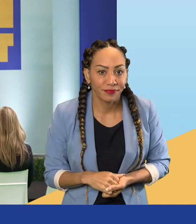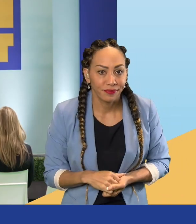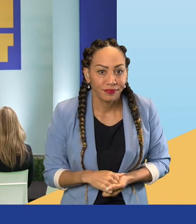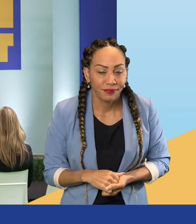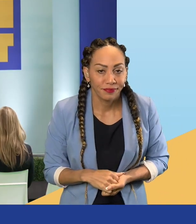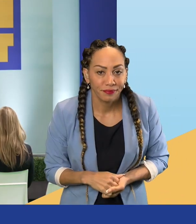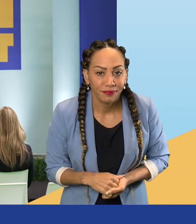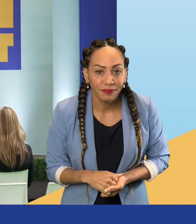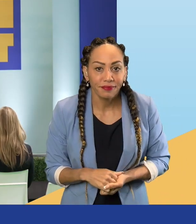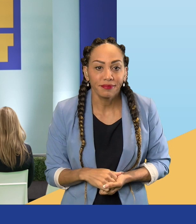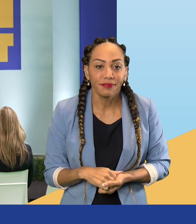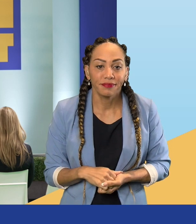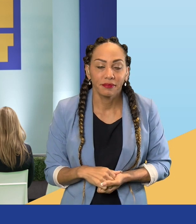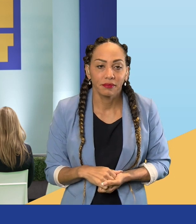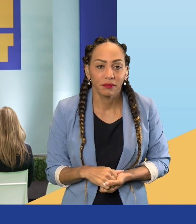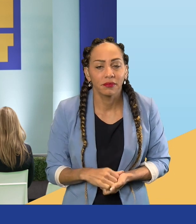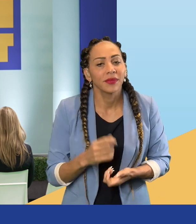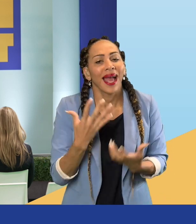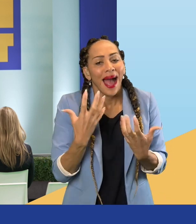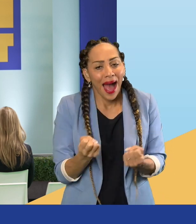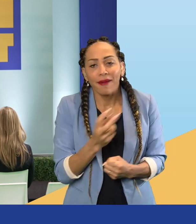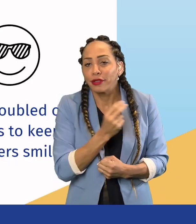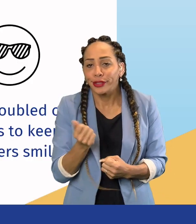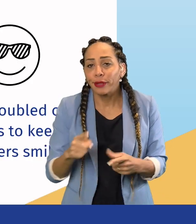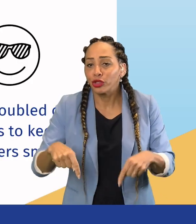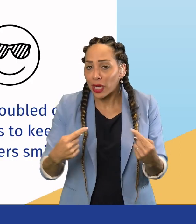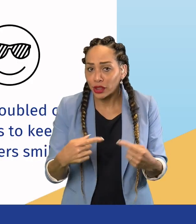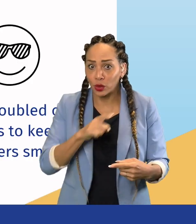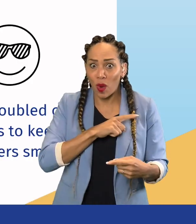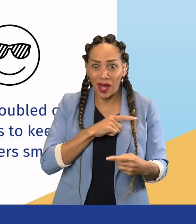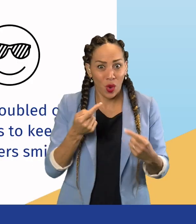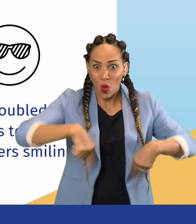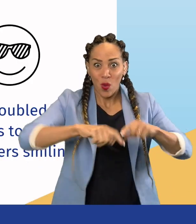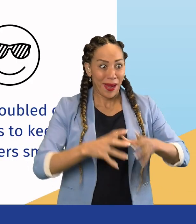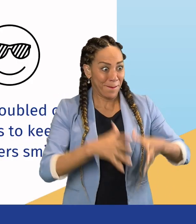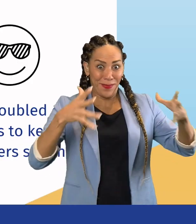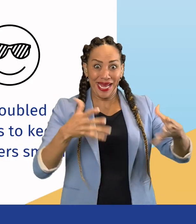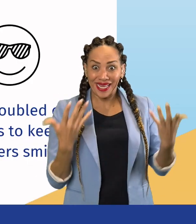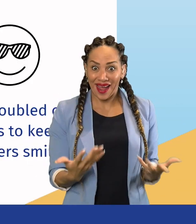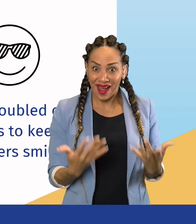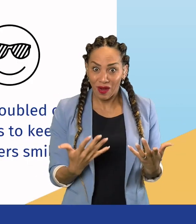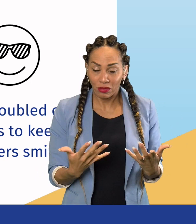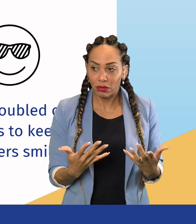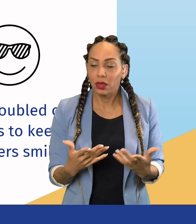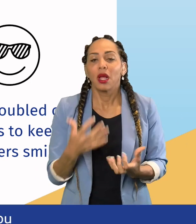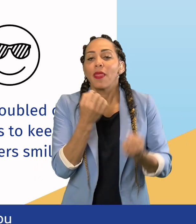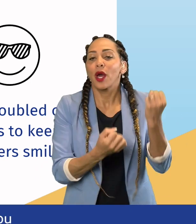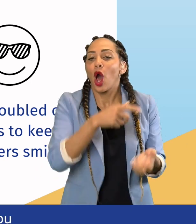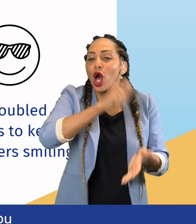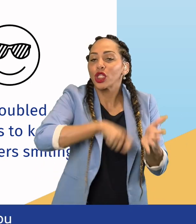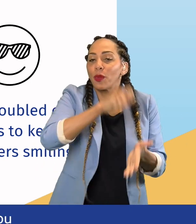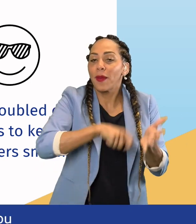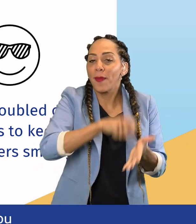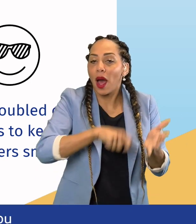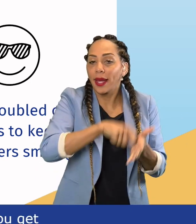But that, of course, does come with some challenges when you get that big. So the cars that we're buying today are more expensive than we were